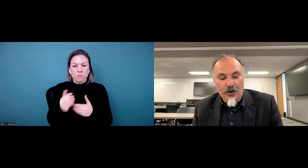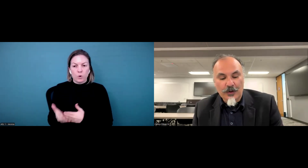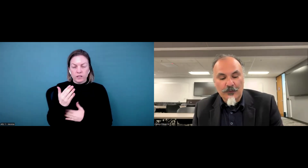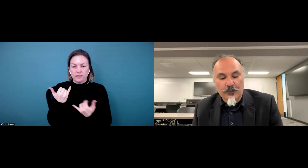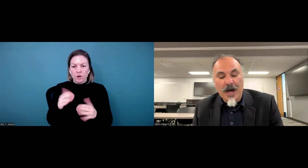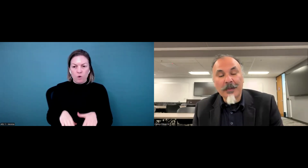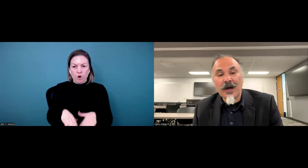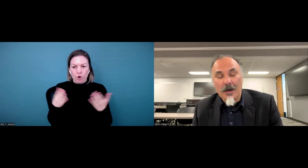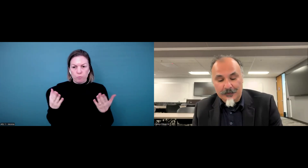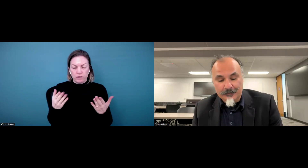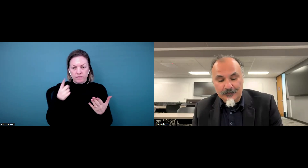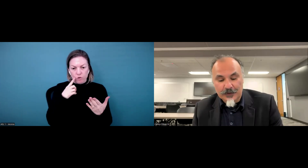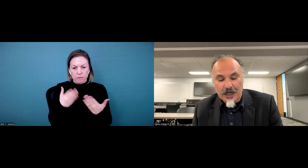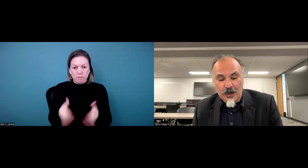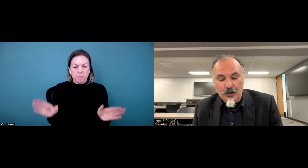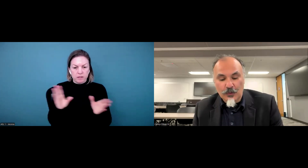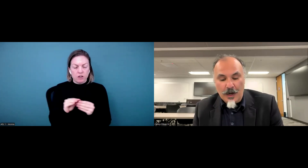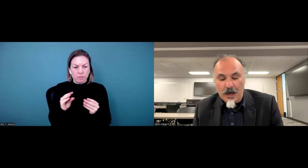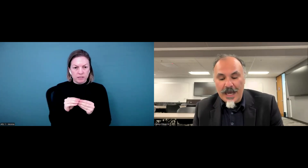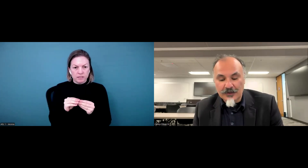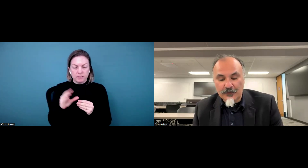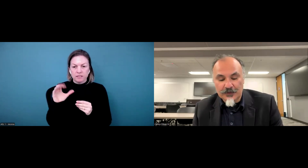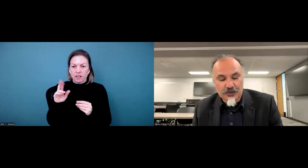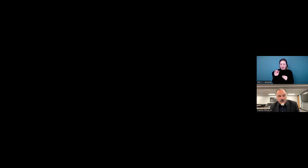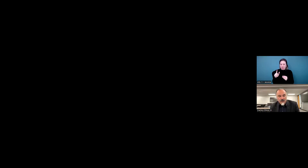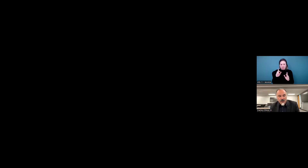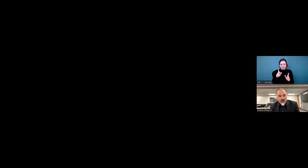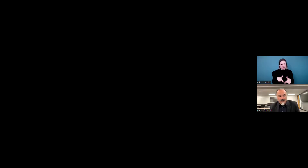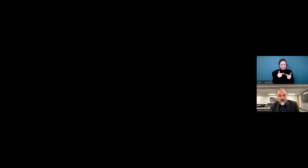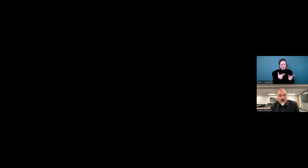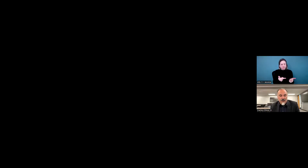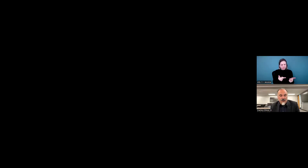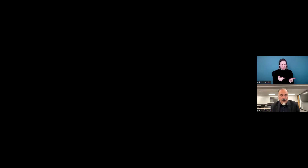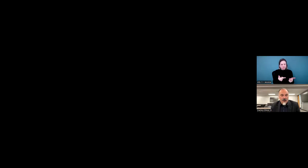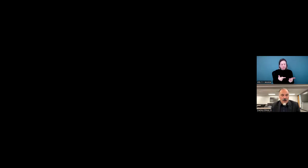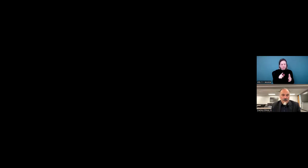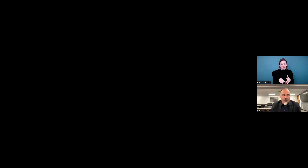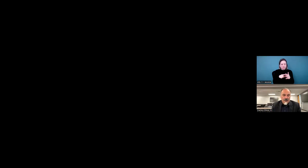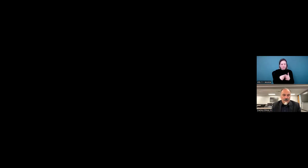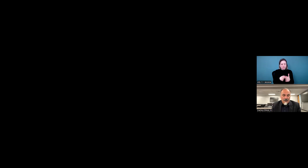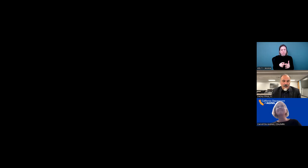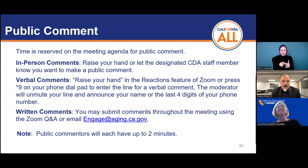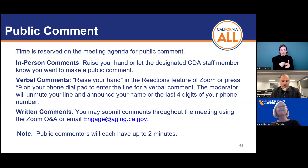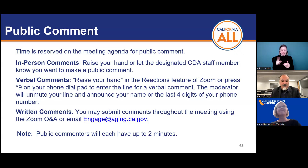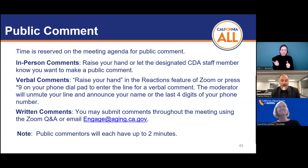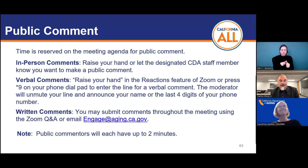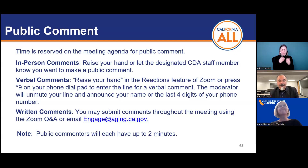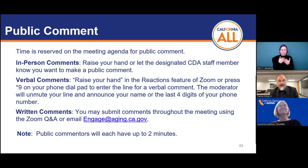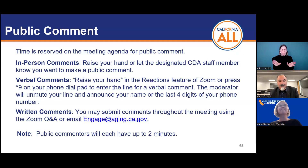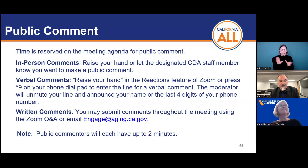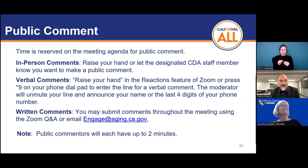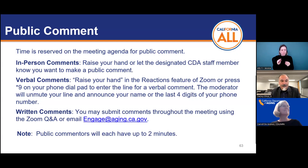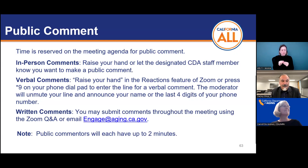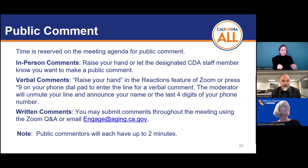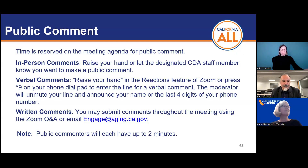open the floor for public comment. Carol, I'll hand it over to you to start our first public comment.